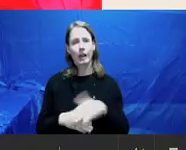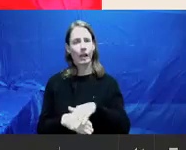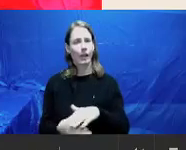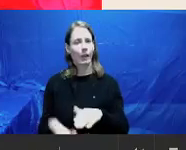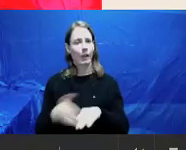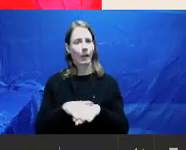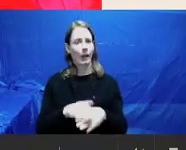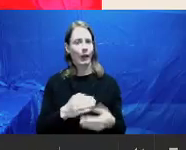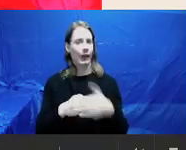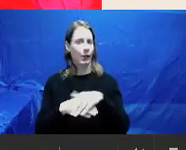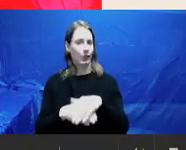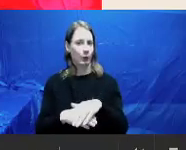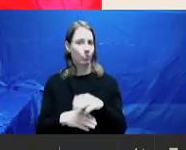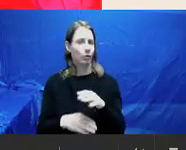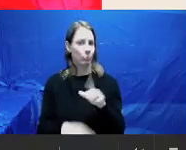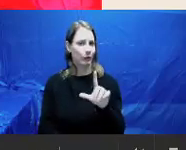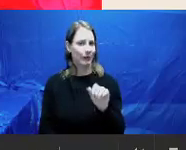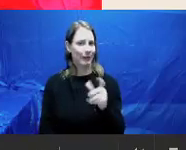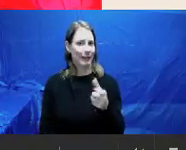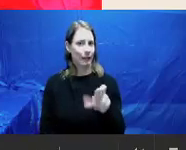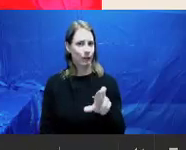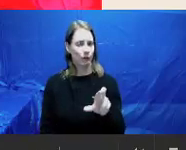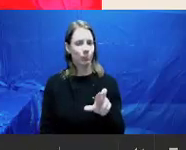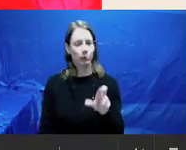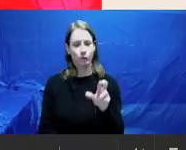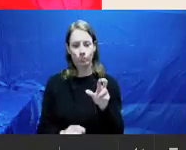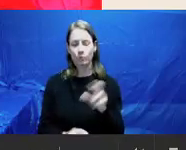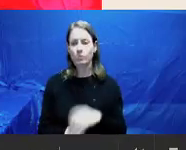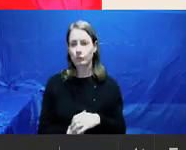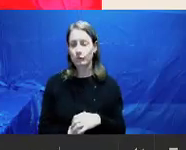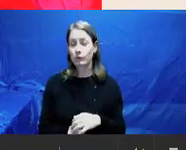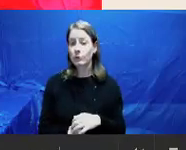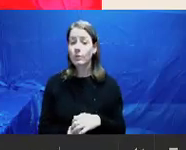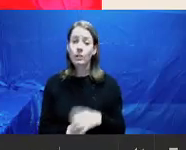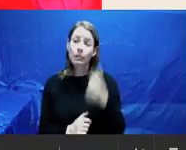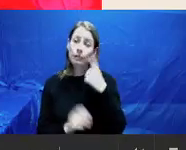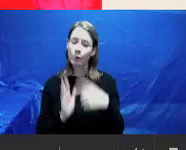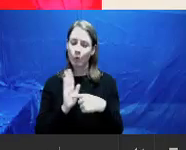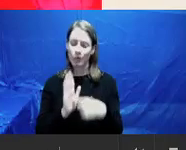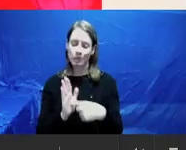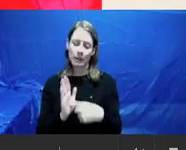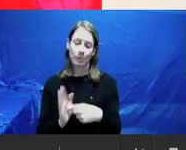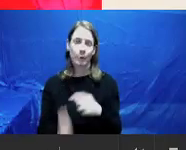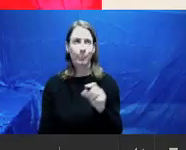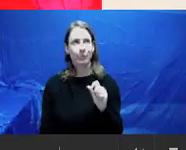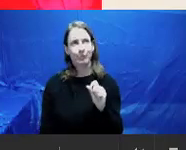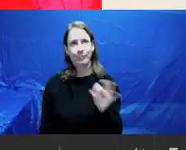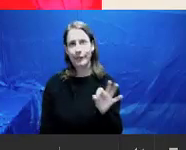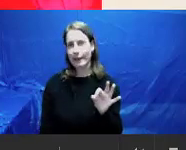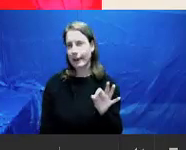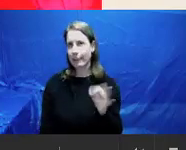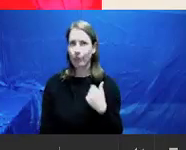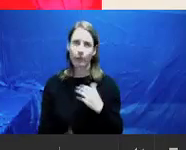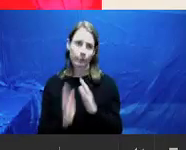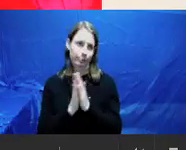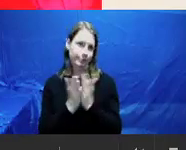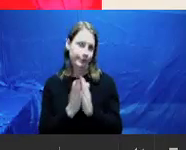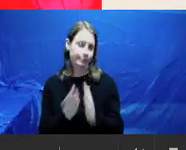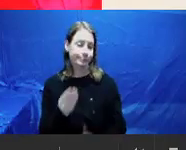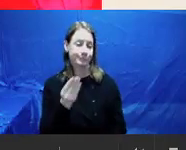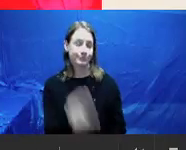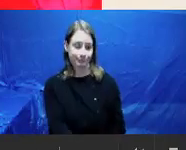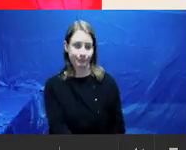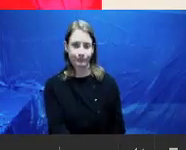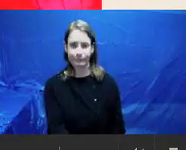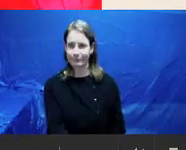students. So, for example, if we are just giving students a text and keeping that in isolation, we'll be able to teach